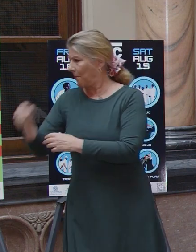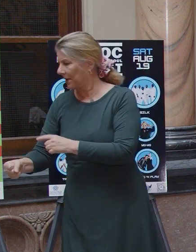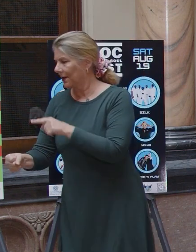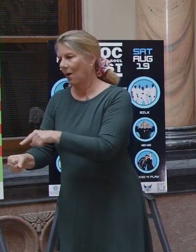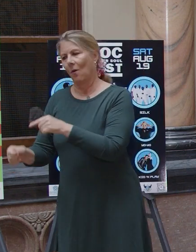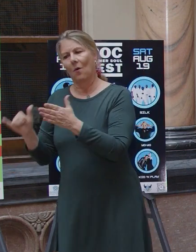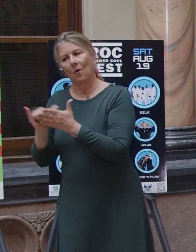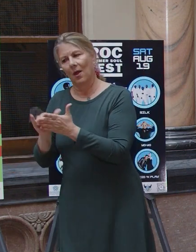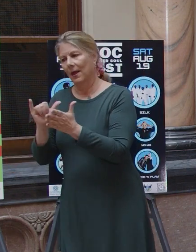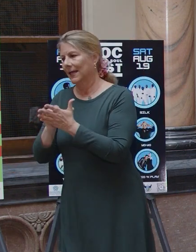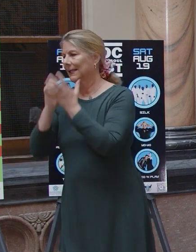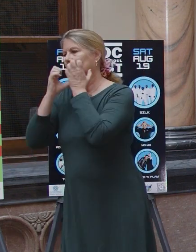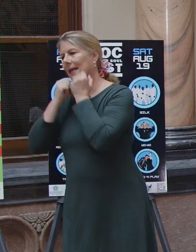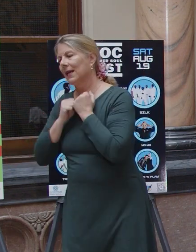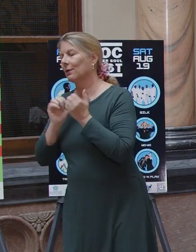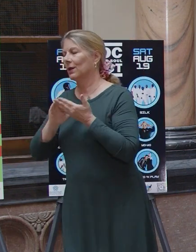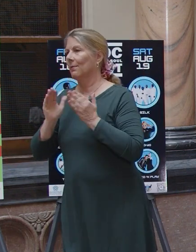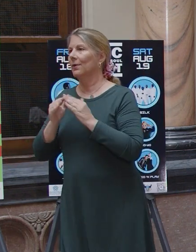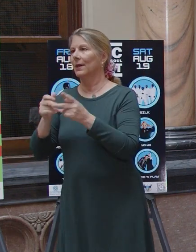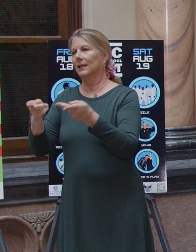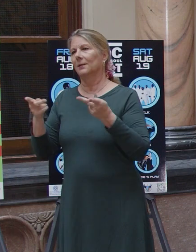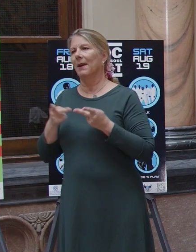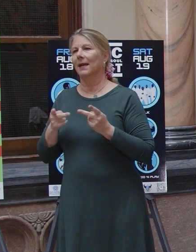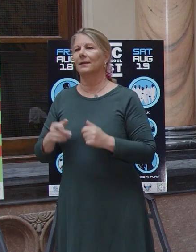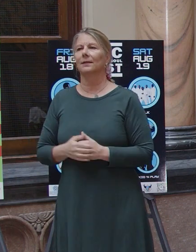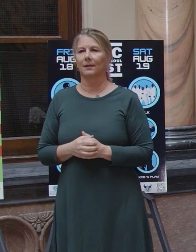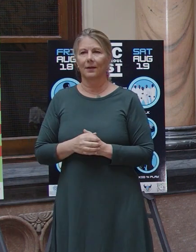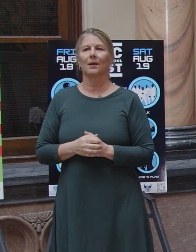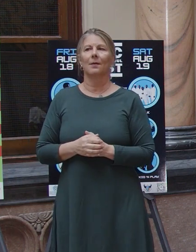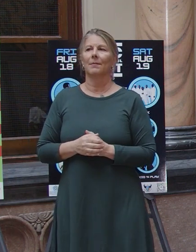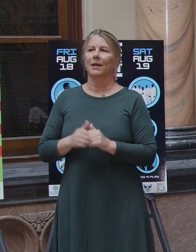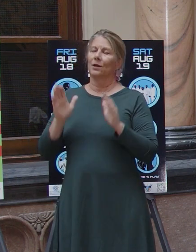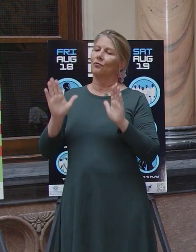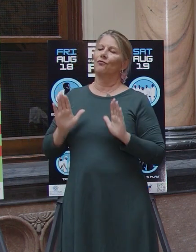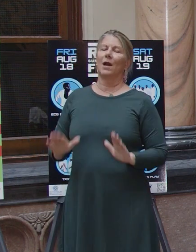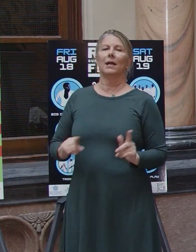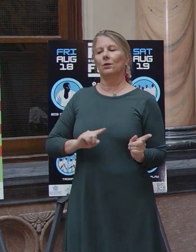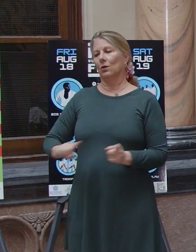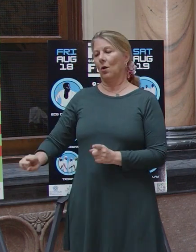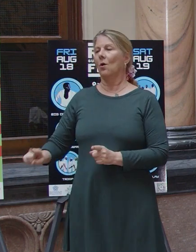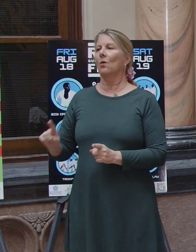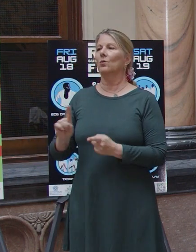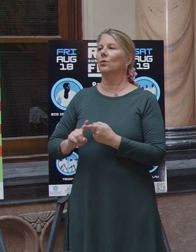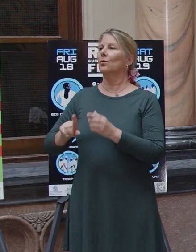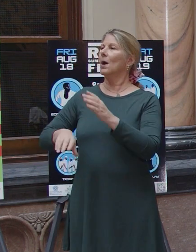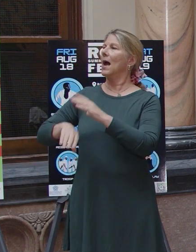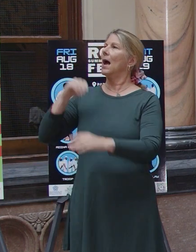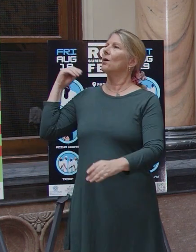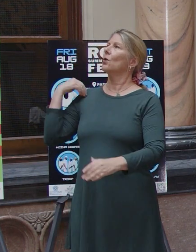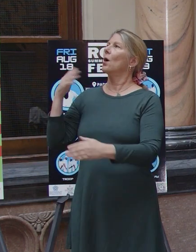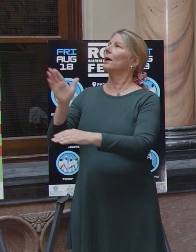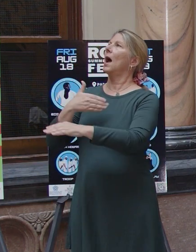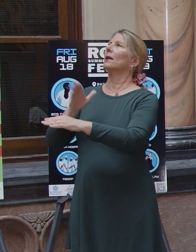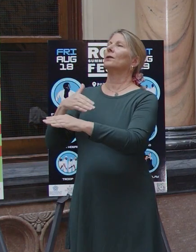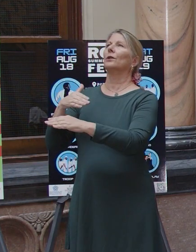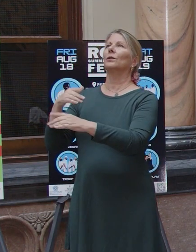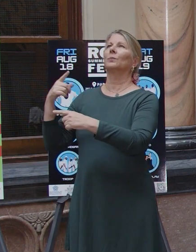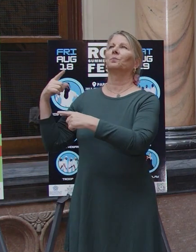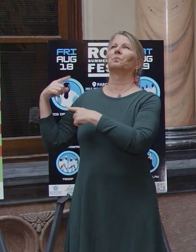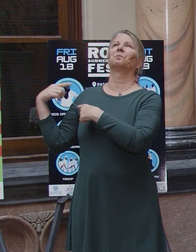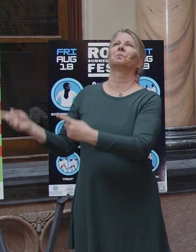such sacred community space, it's going to be great to be able to go back to this format of having this outdoor concert, and we're so very, very